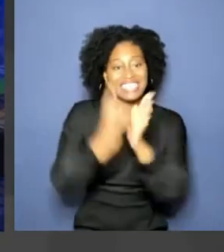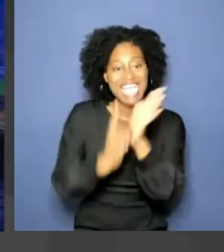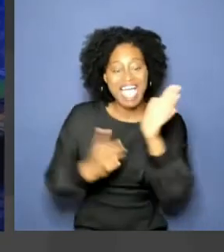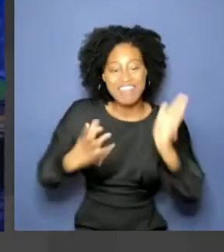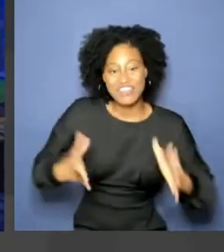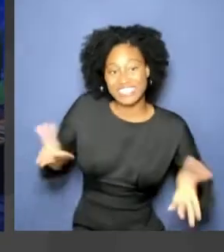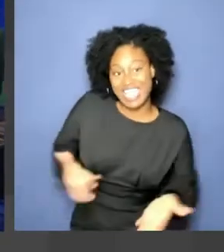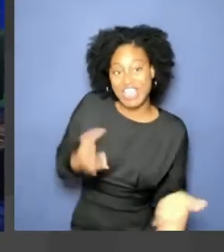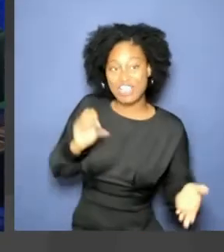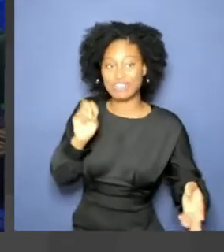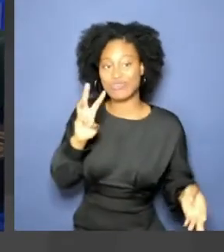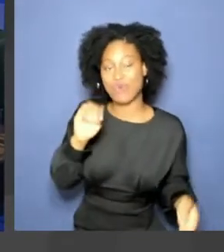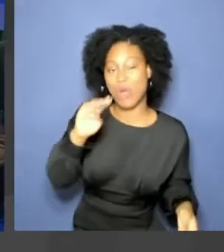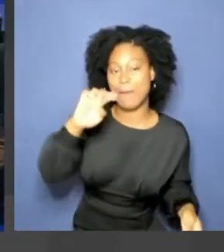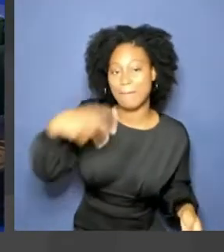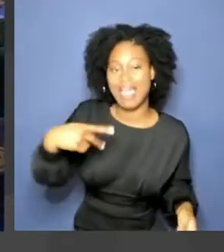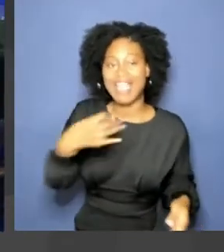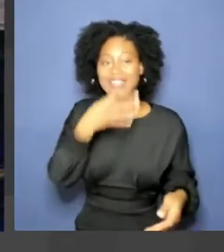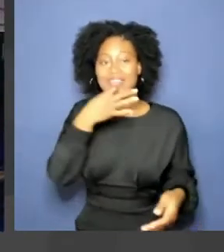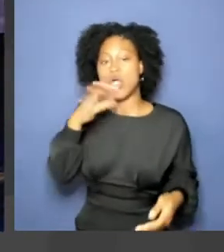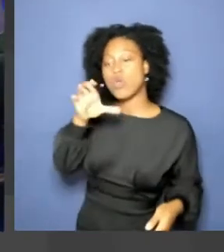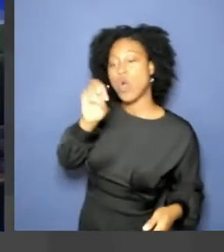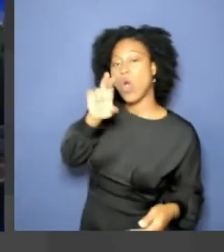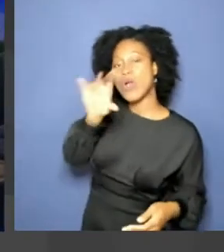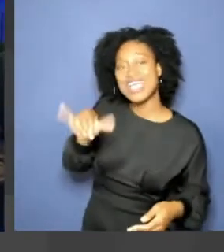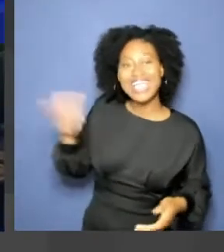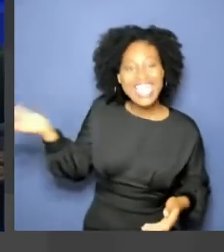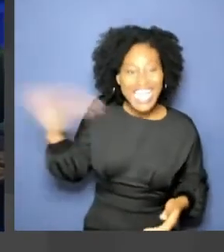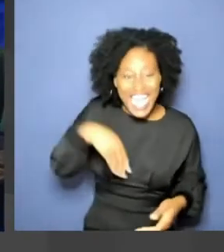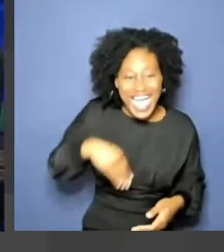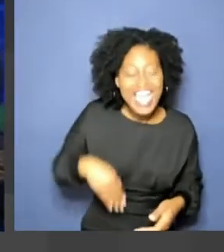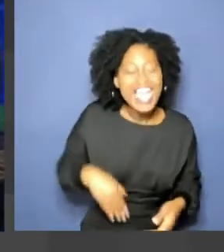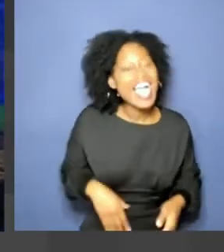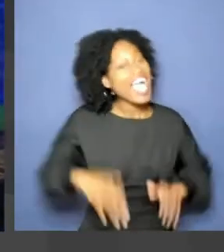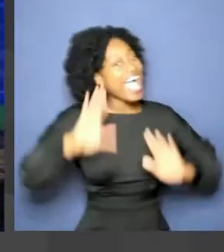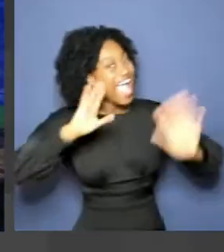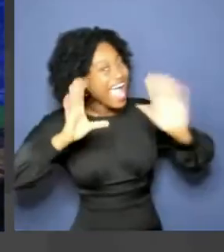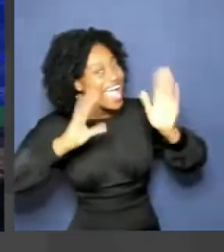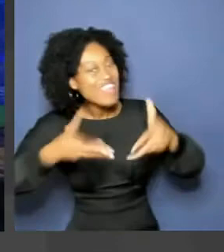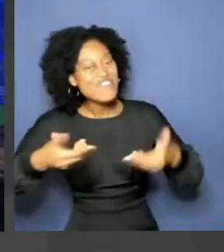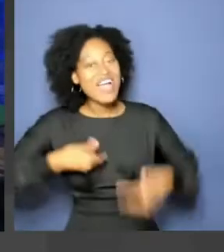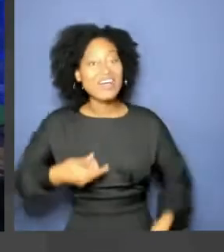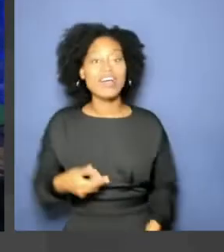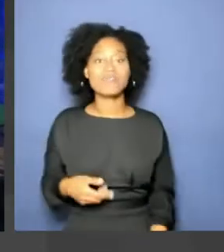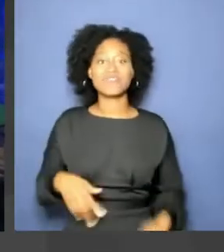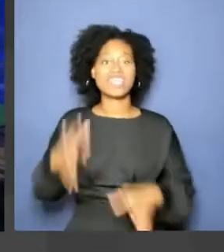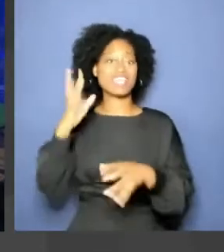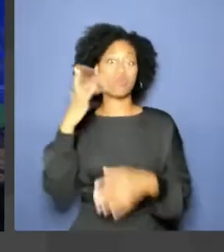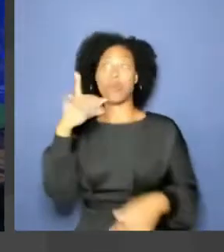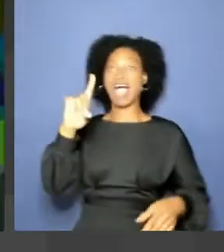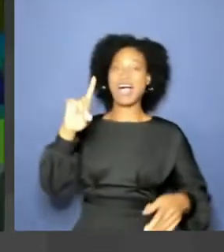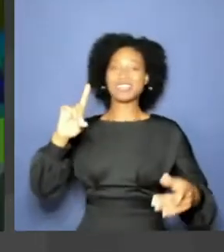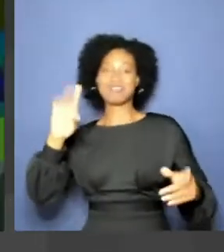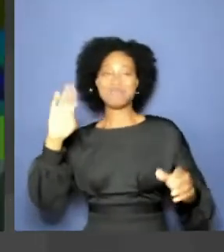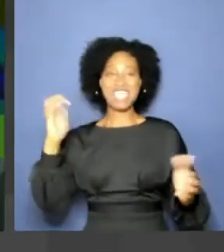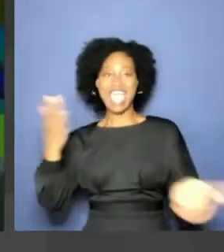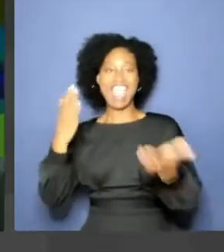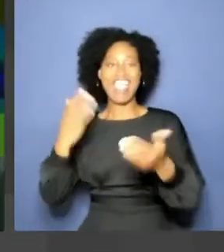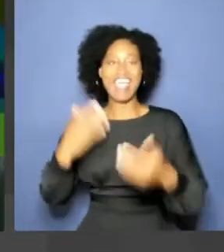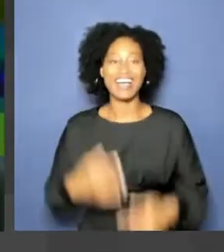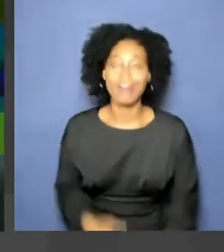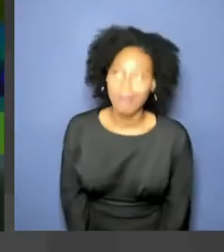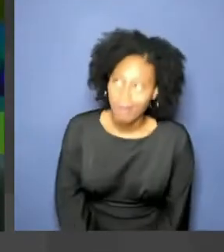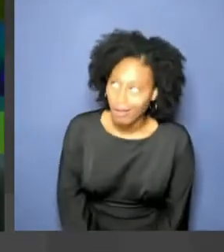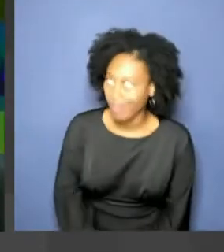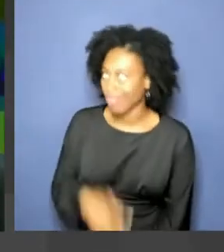swamp expert, Corey. Welcome, Corey. Hi, Corey. Hey, it's absolutely wild to be here. Oh no, Corey. The puns are